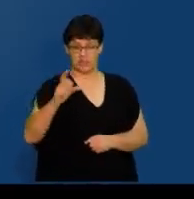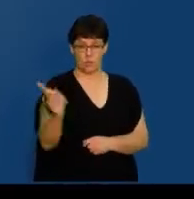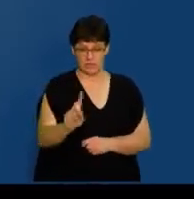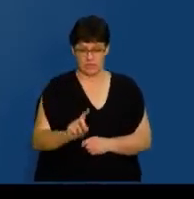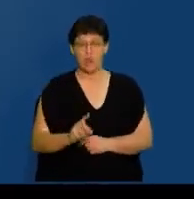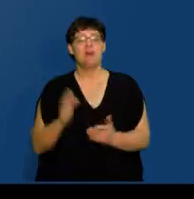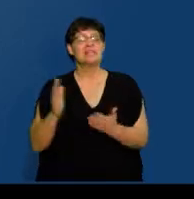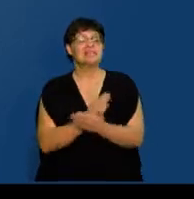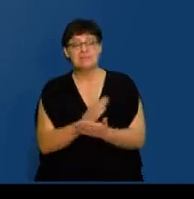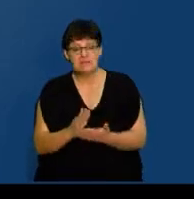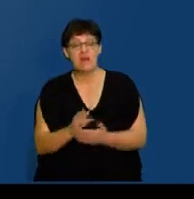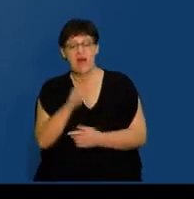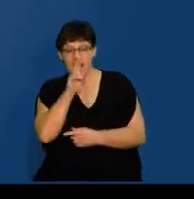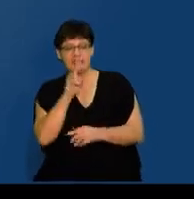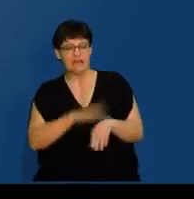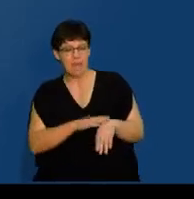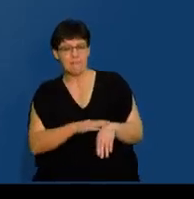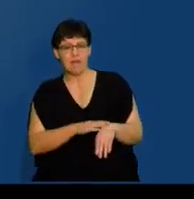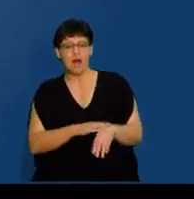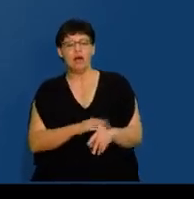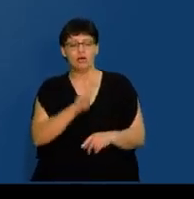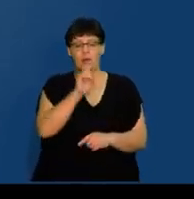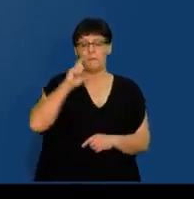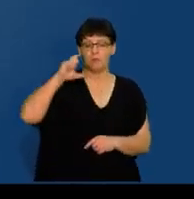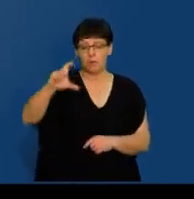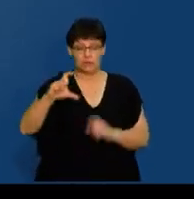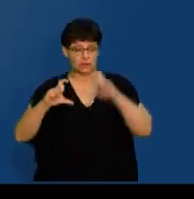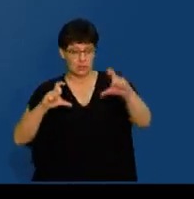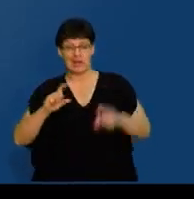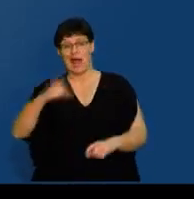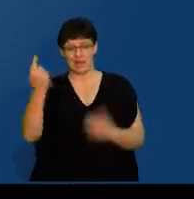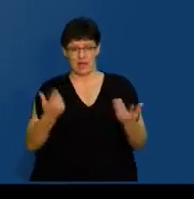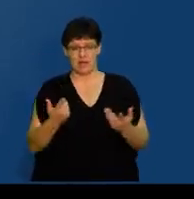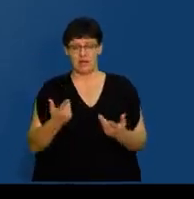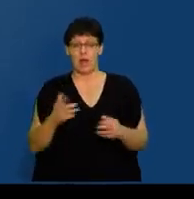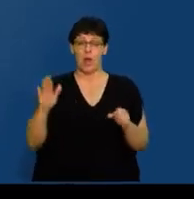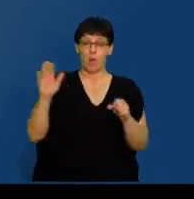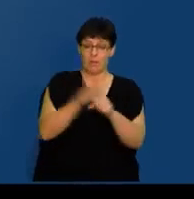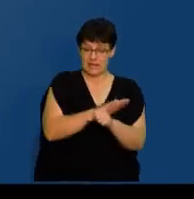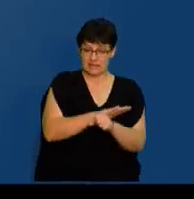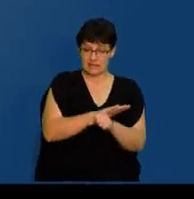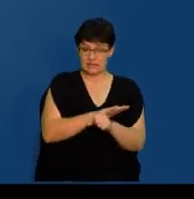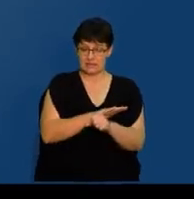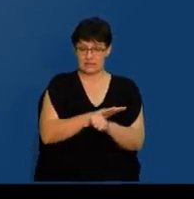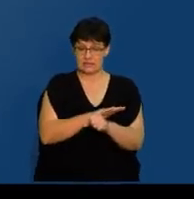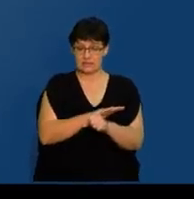spent some time this year looking at two other patterns of dominance, which would be incomplete dominance